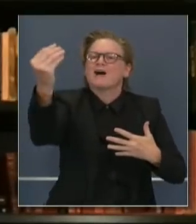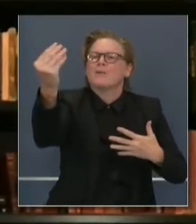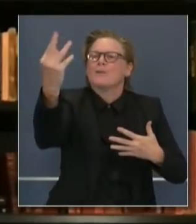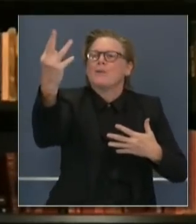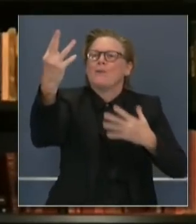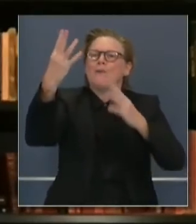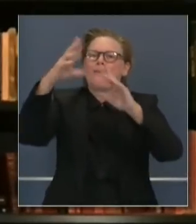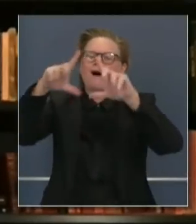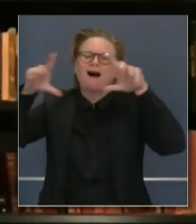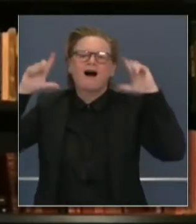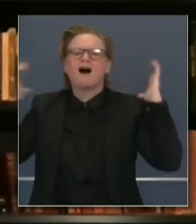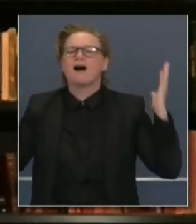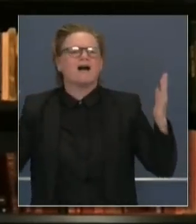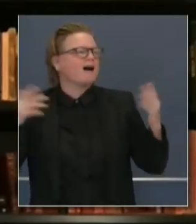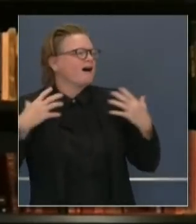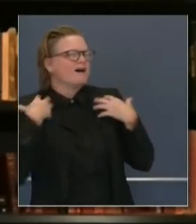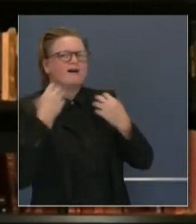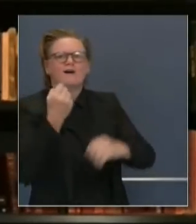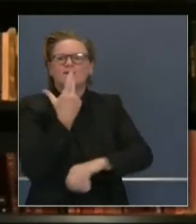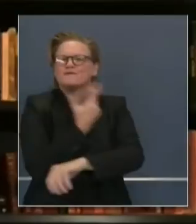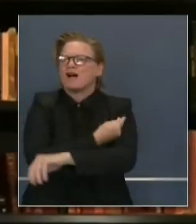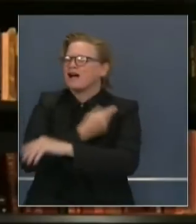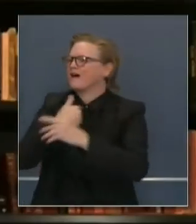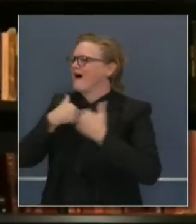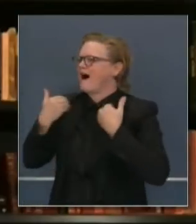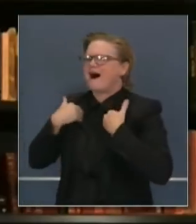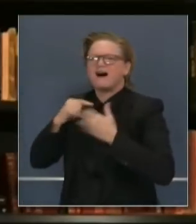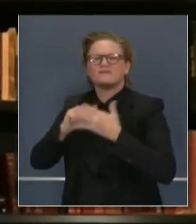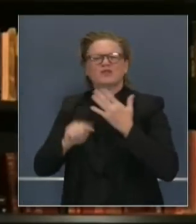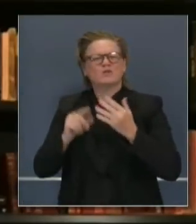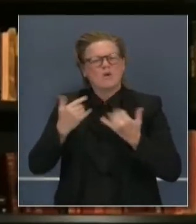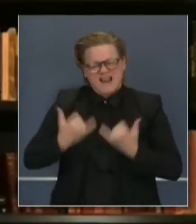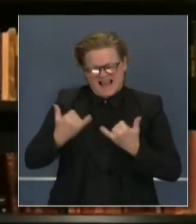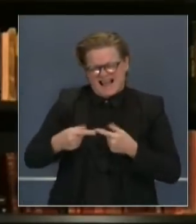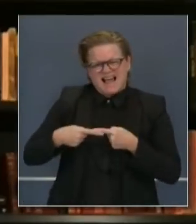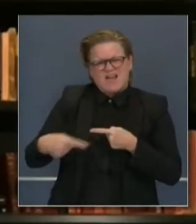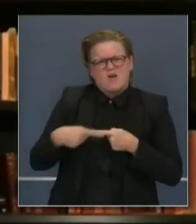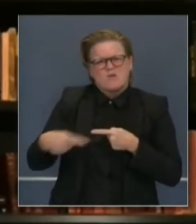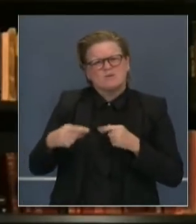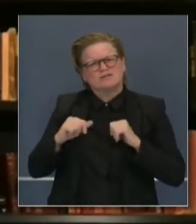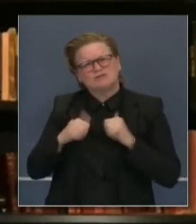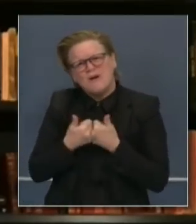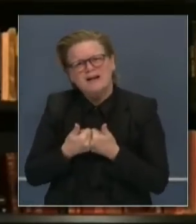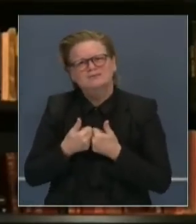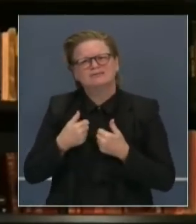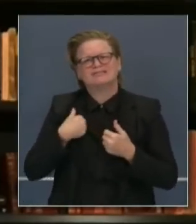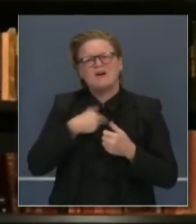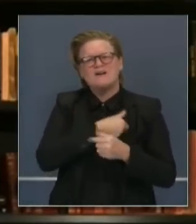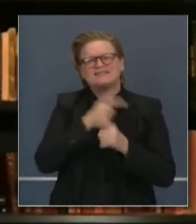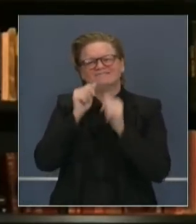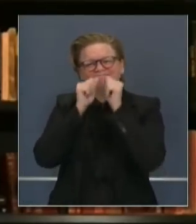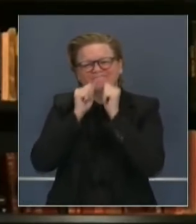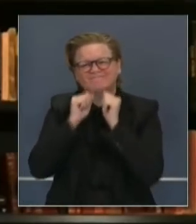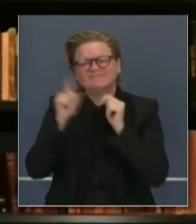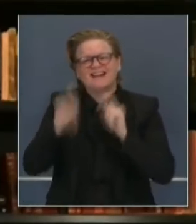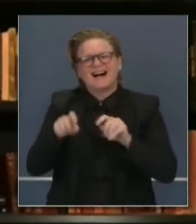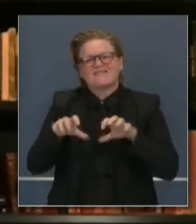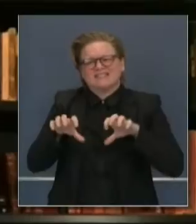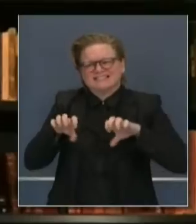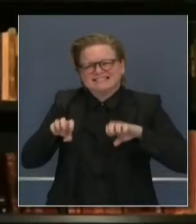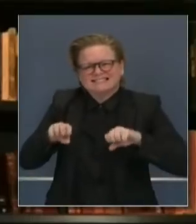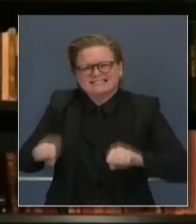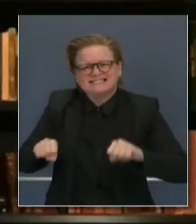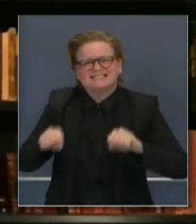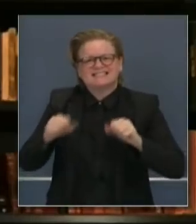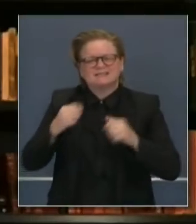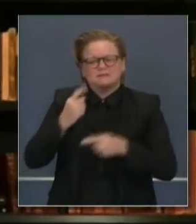moment. This is the most challenging moment since the beginning of this pandemic. This is the time, if there was ever any doubt,